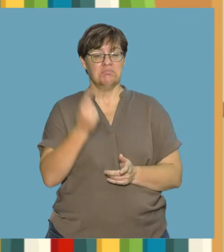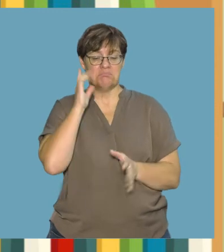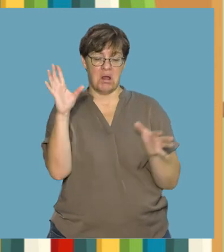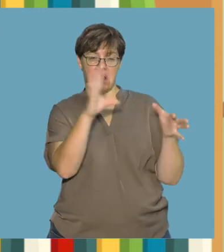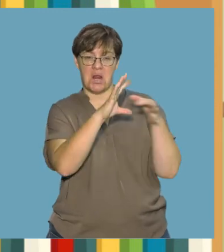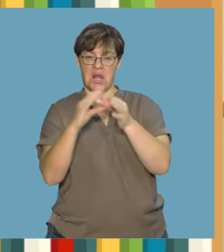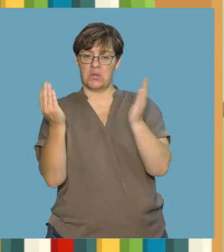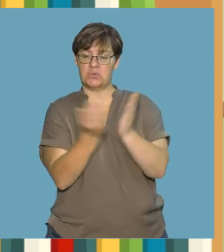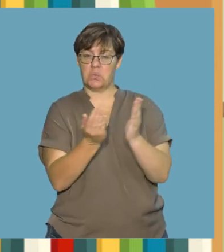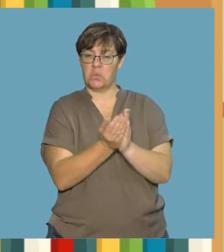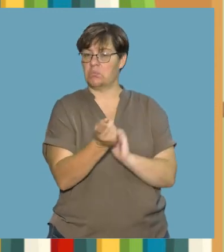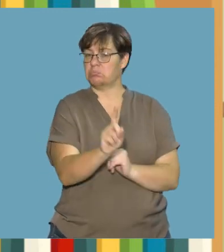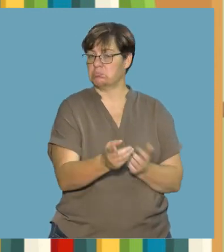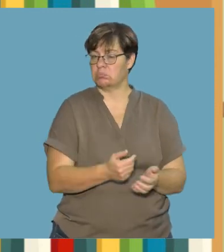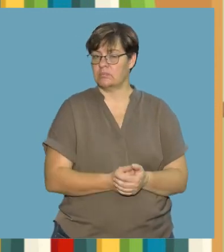school.